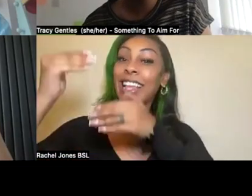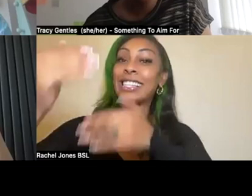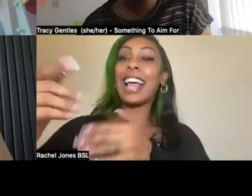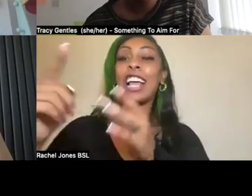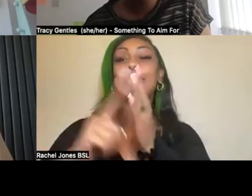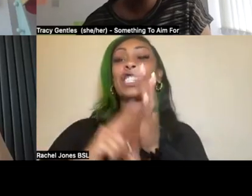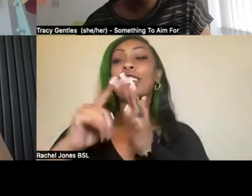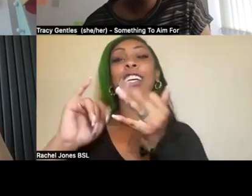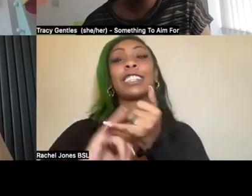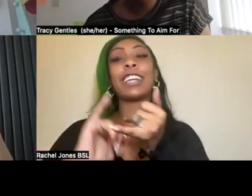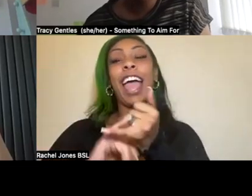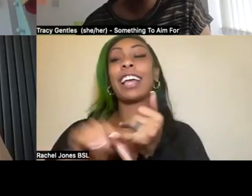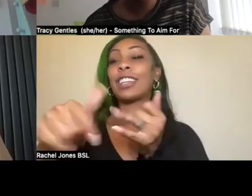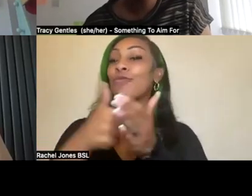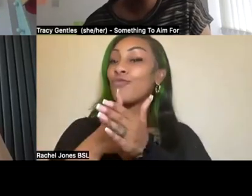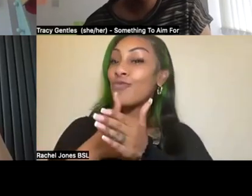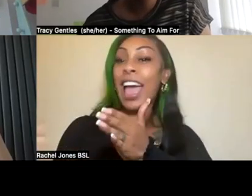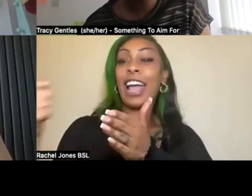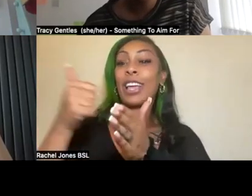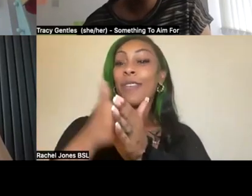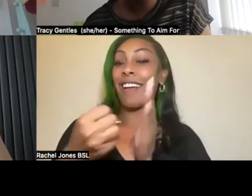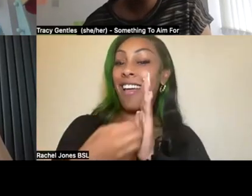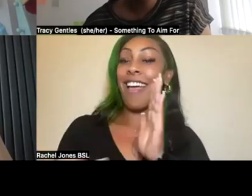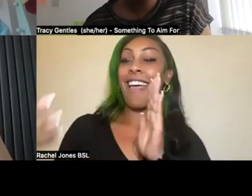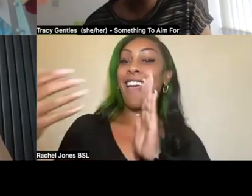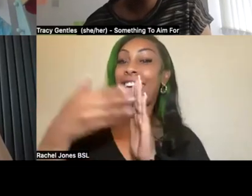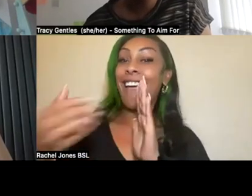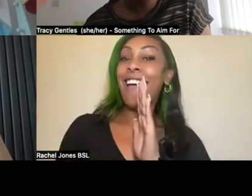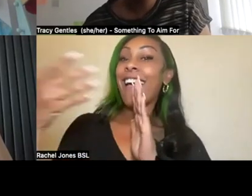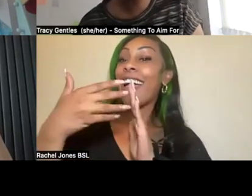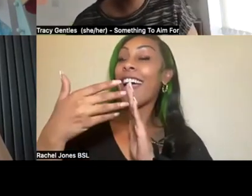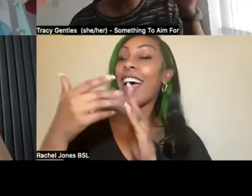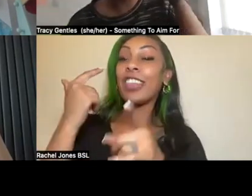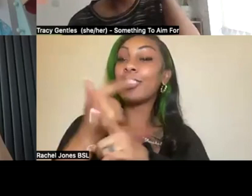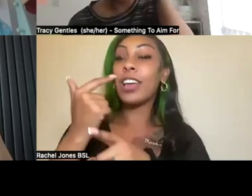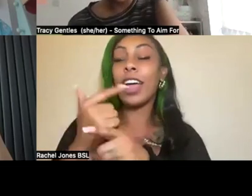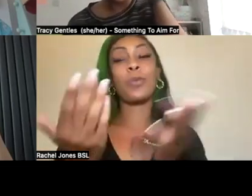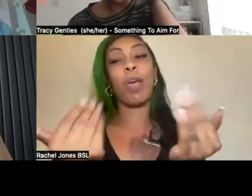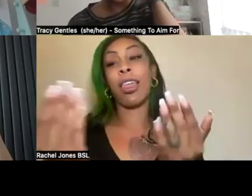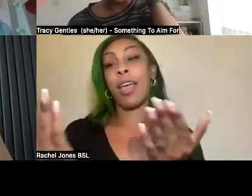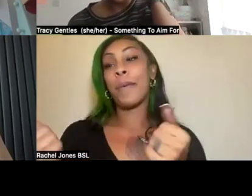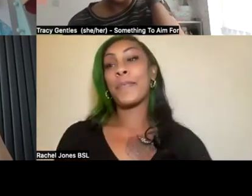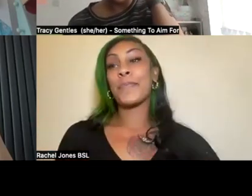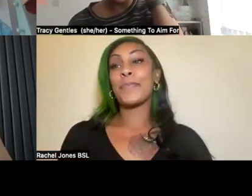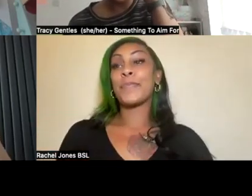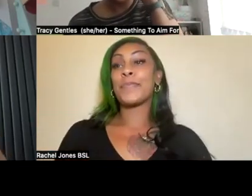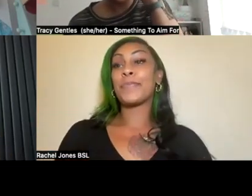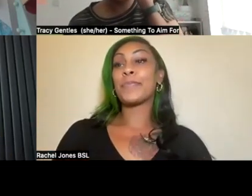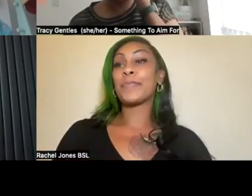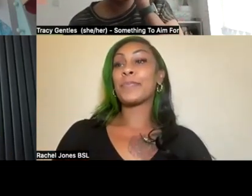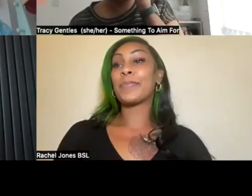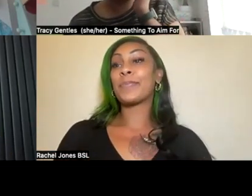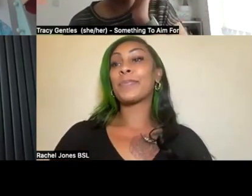really regular contributor to these sessions and to the chat, which has been really welcome. So if you have a